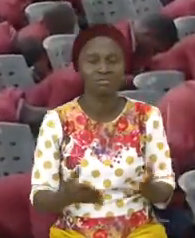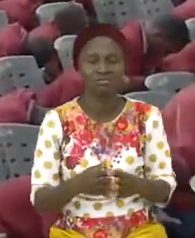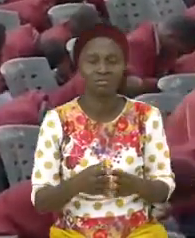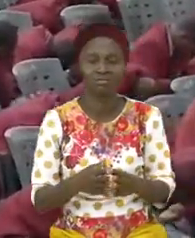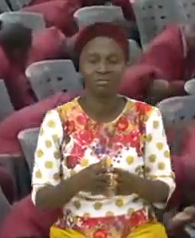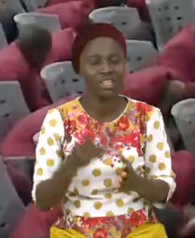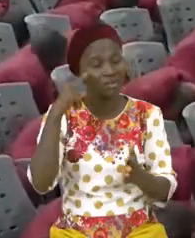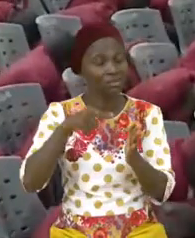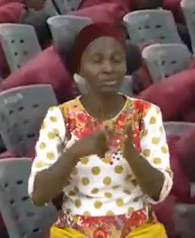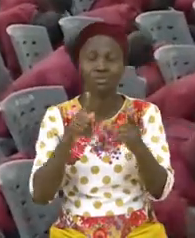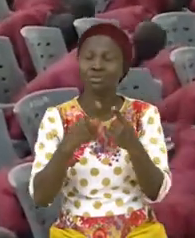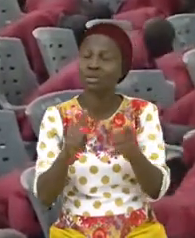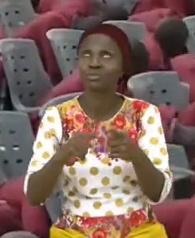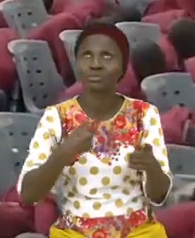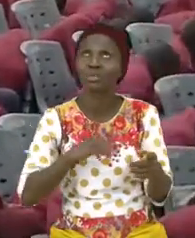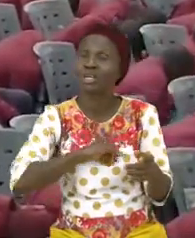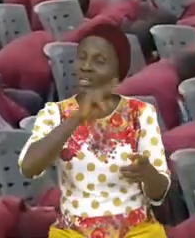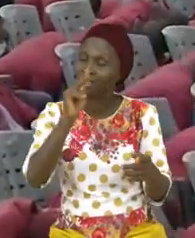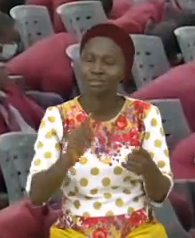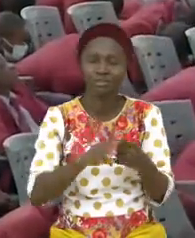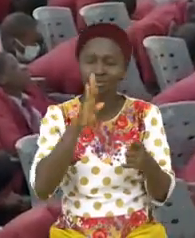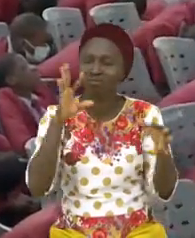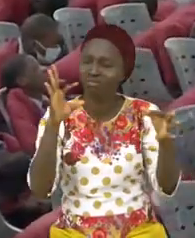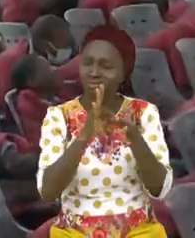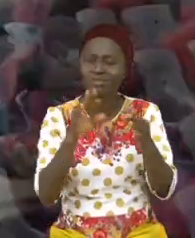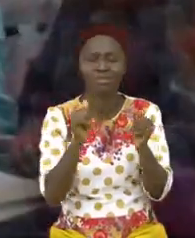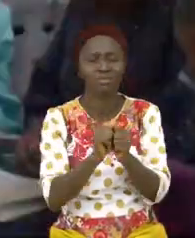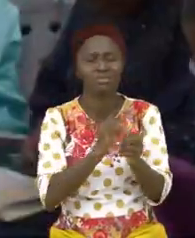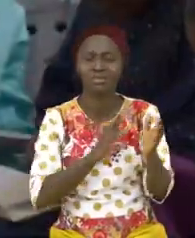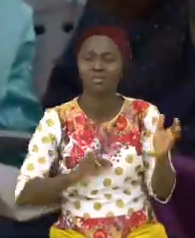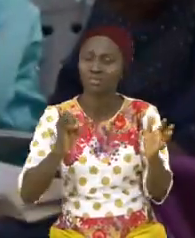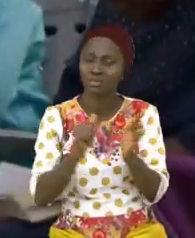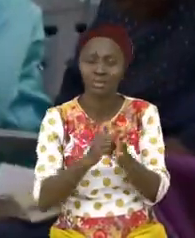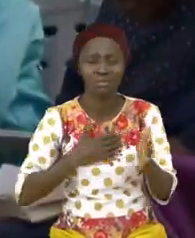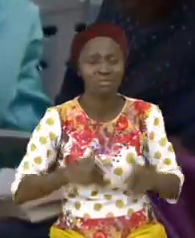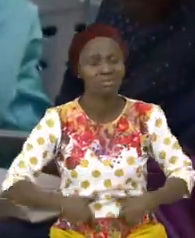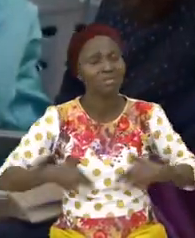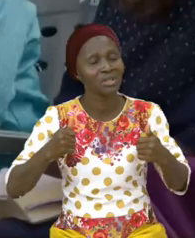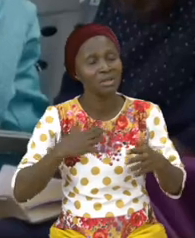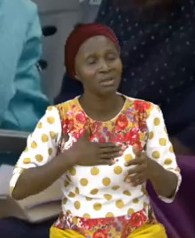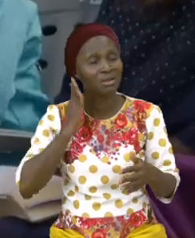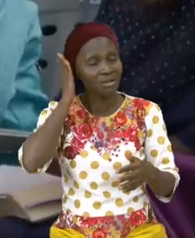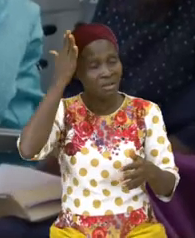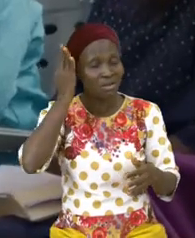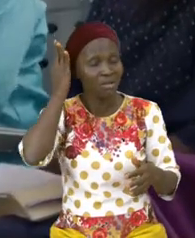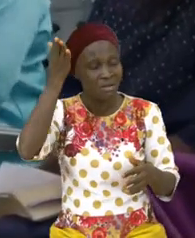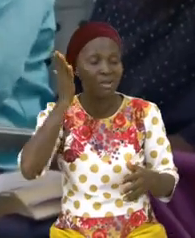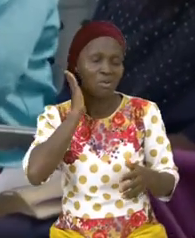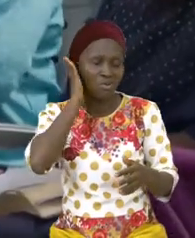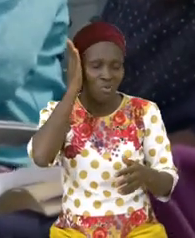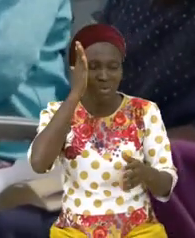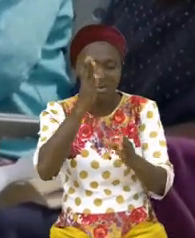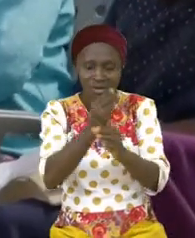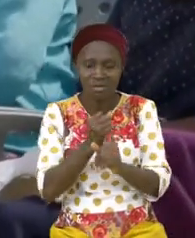need to be connected with Christ so that my life, my destiny will achieve